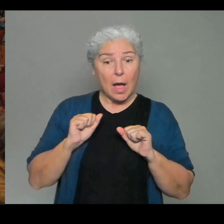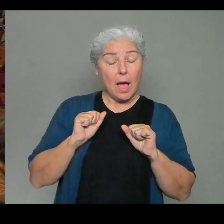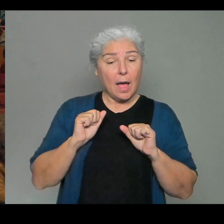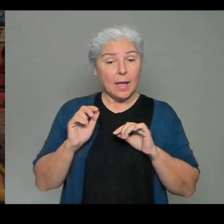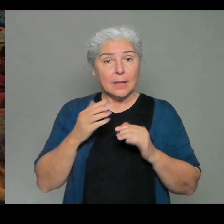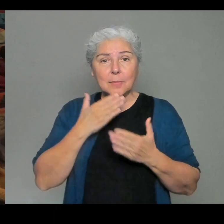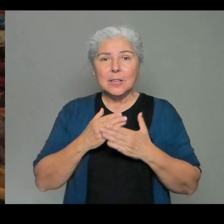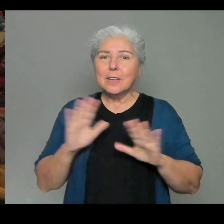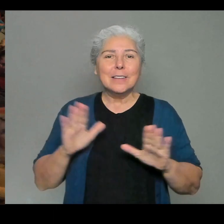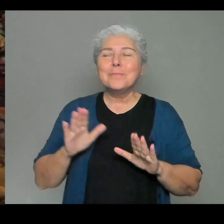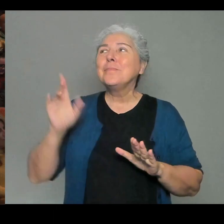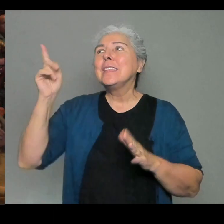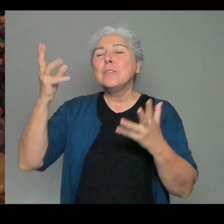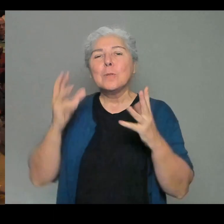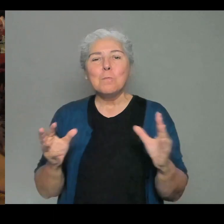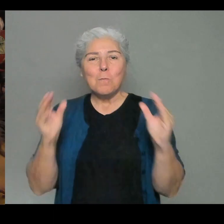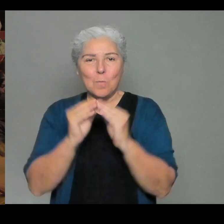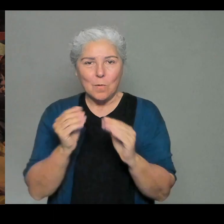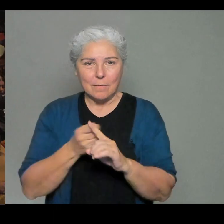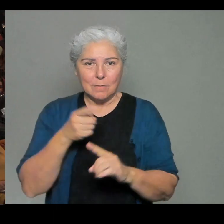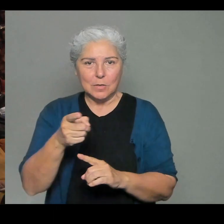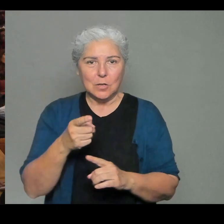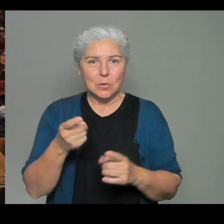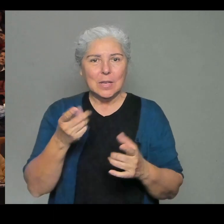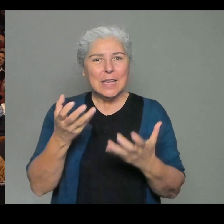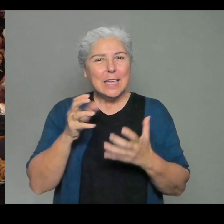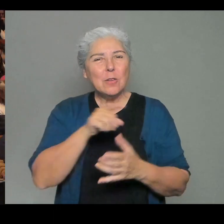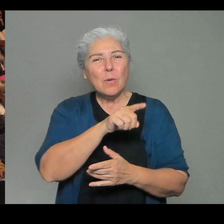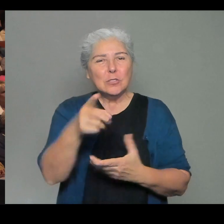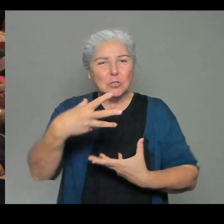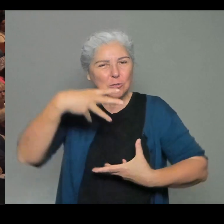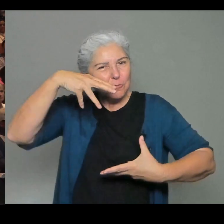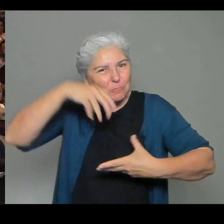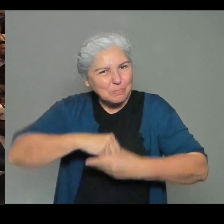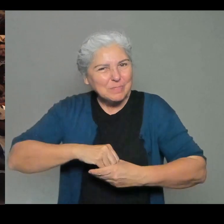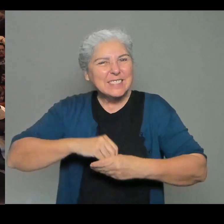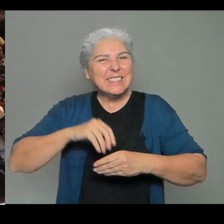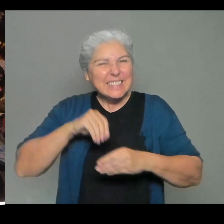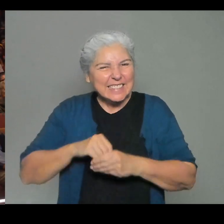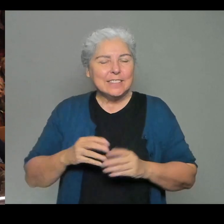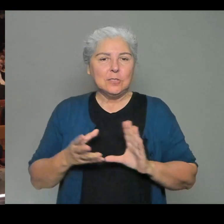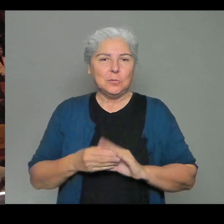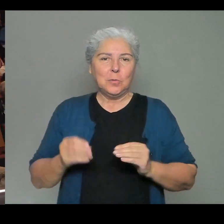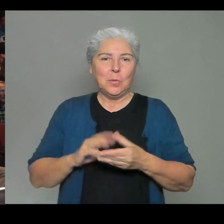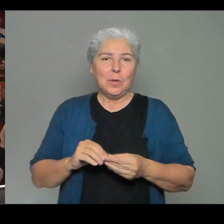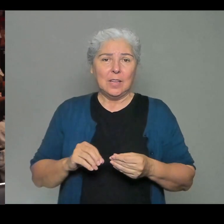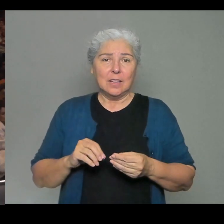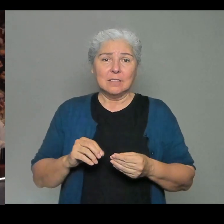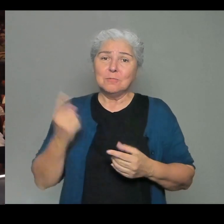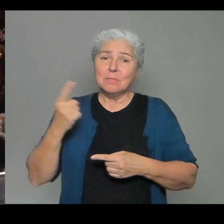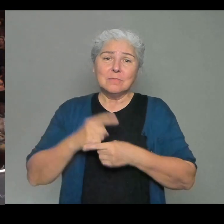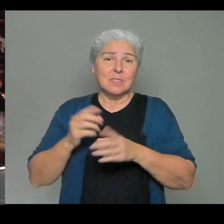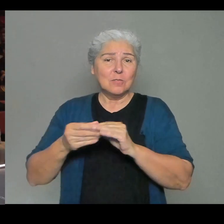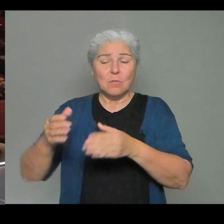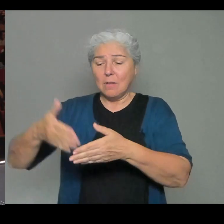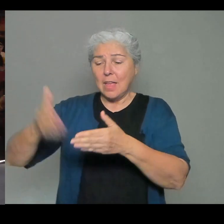be good, that's not what he wants you for. It's so much bigger than that. He wants you to get in this story because it's going to end.